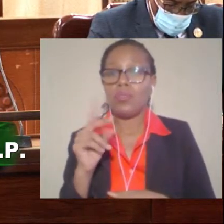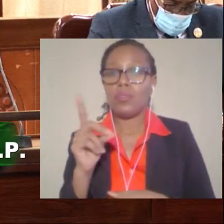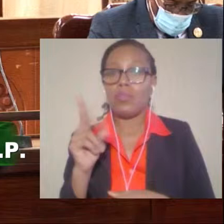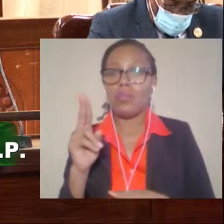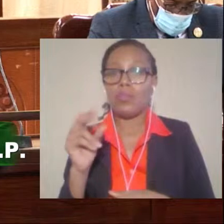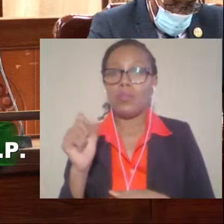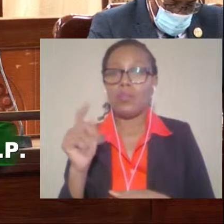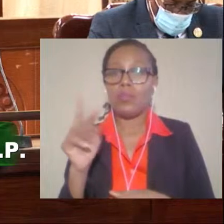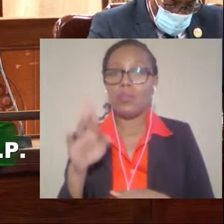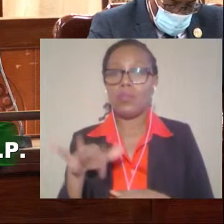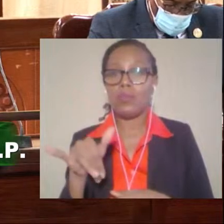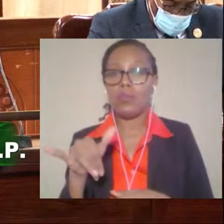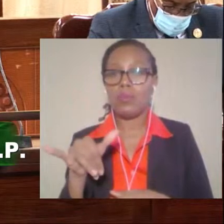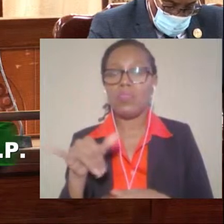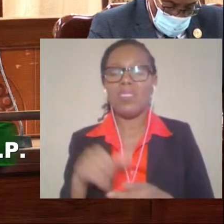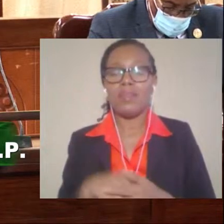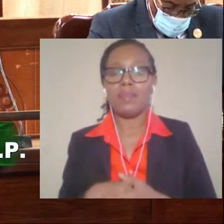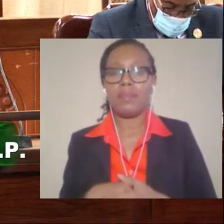Now,